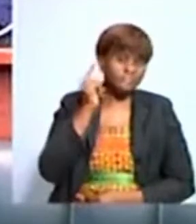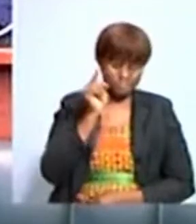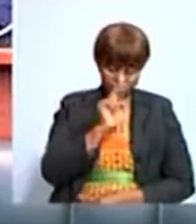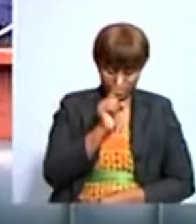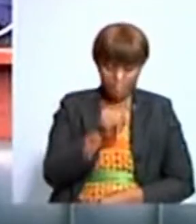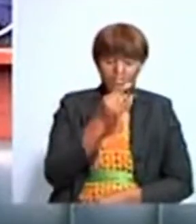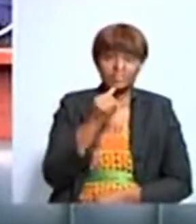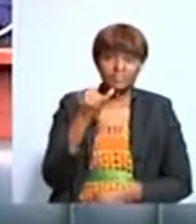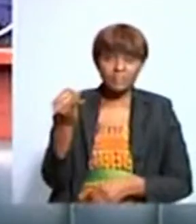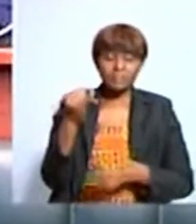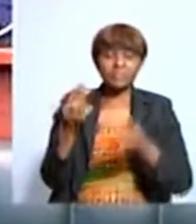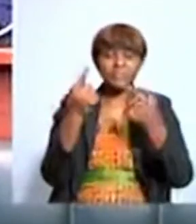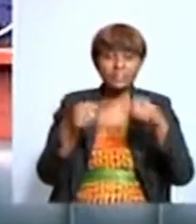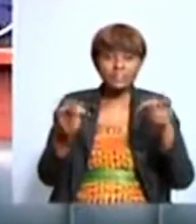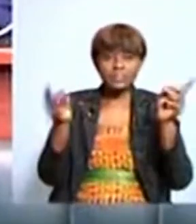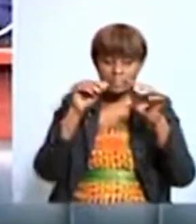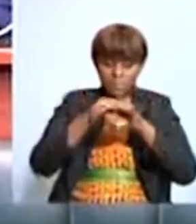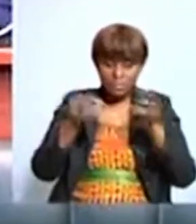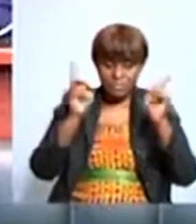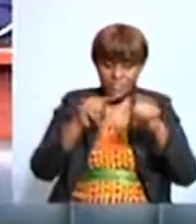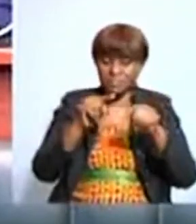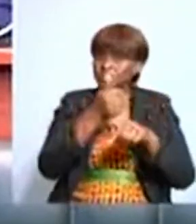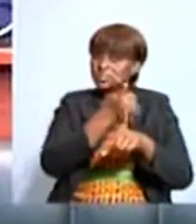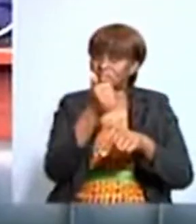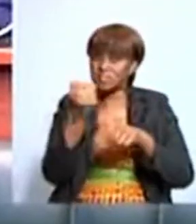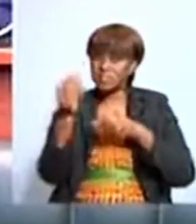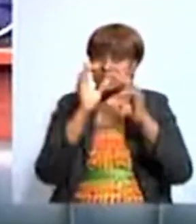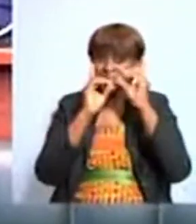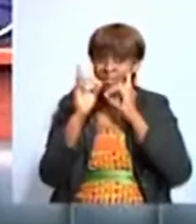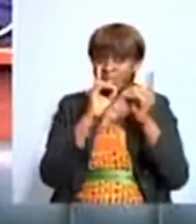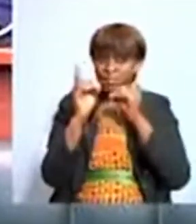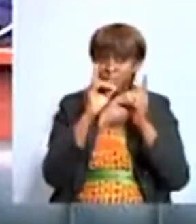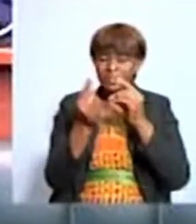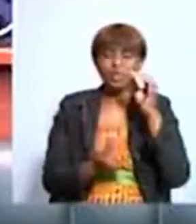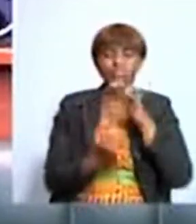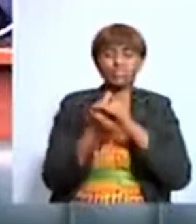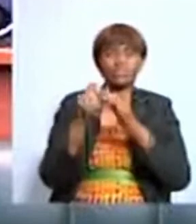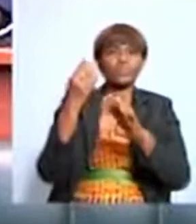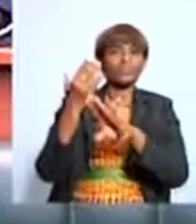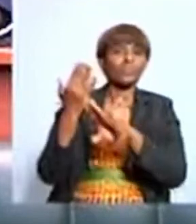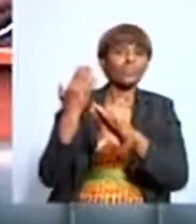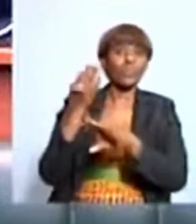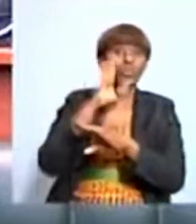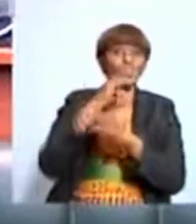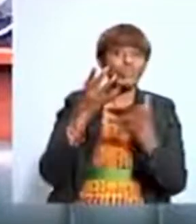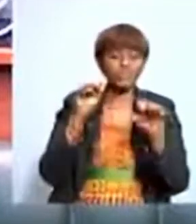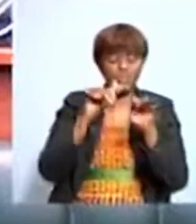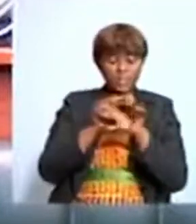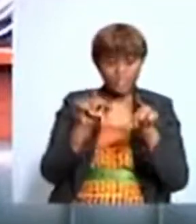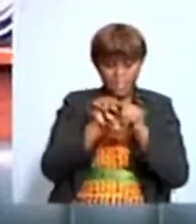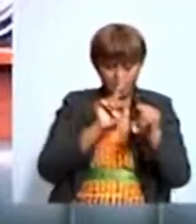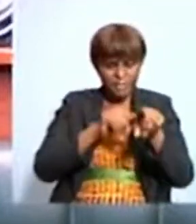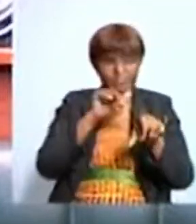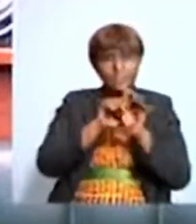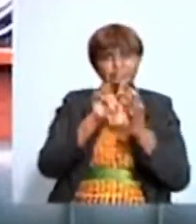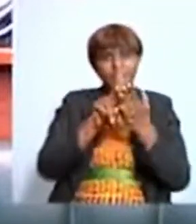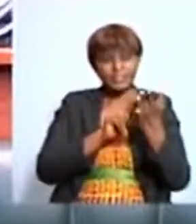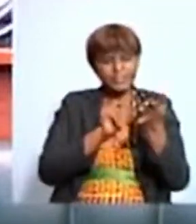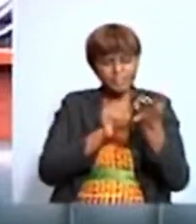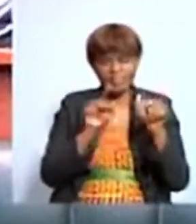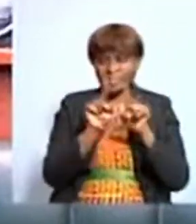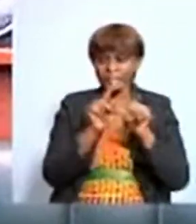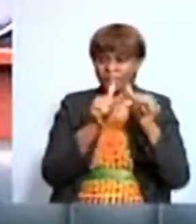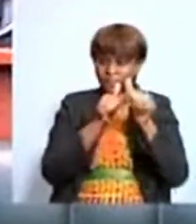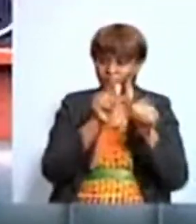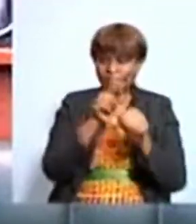came up in the substantive debates earlier and in the report, and accordingly